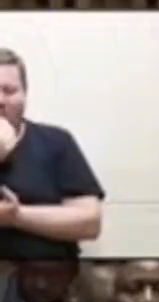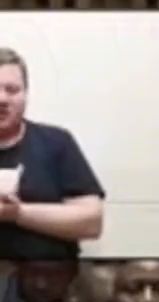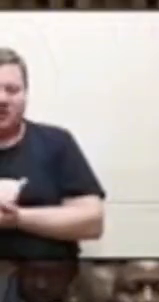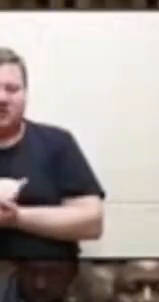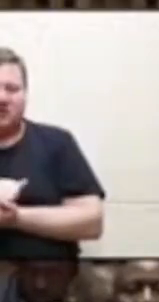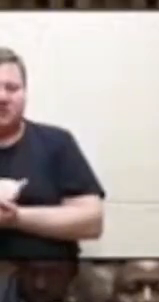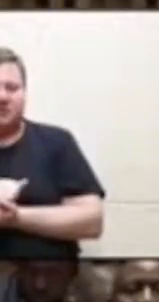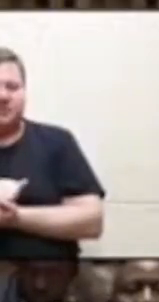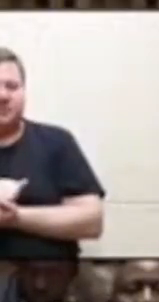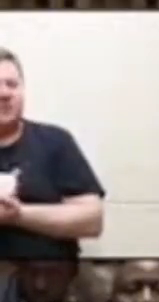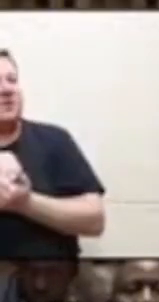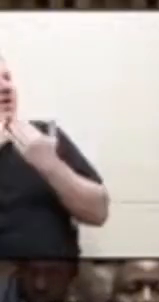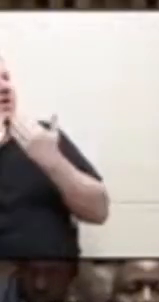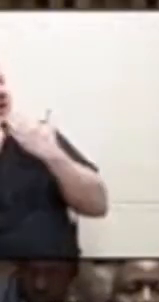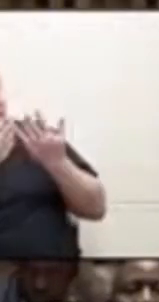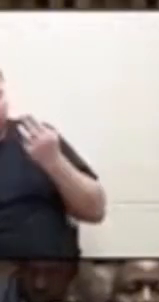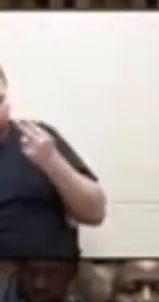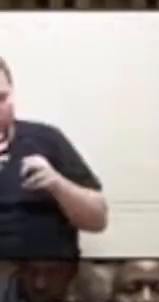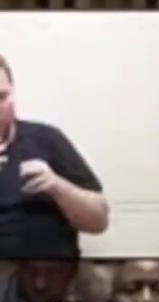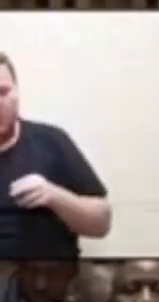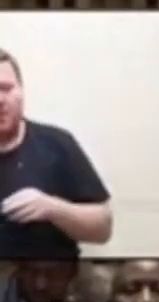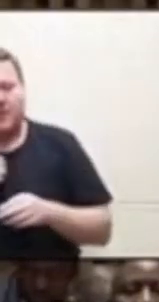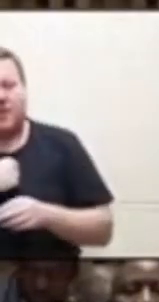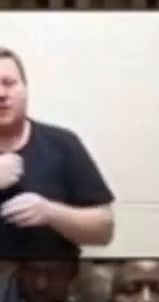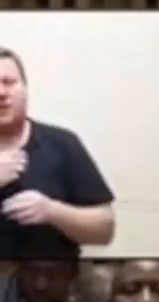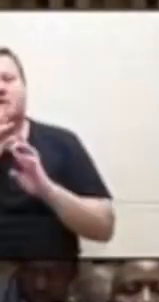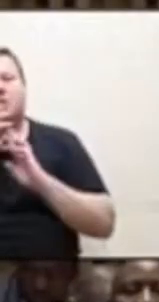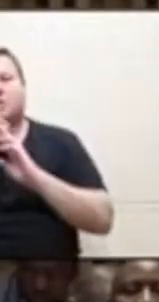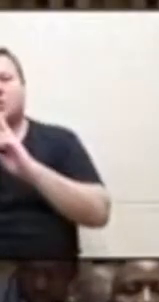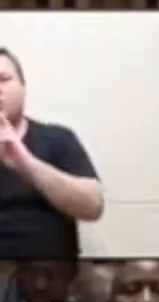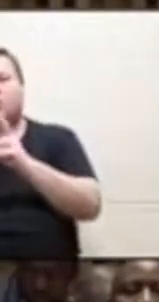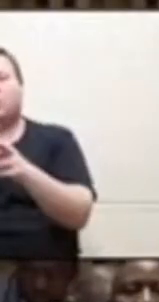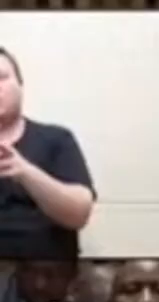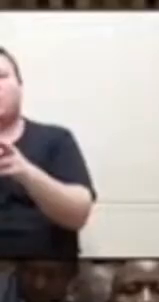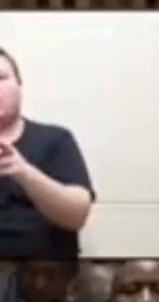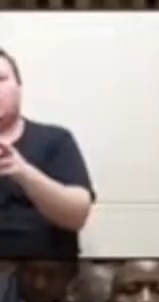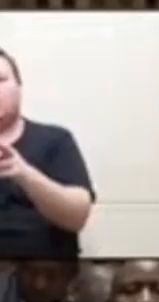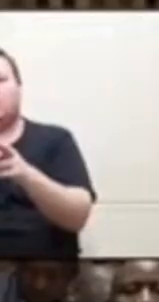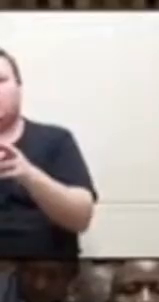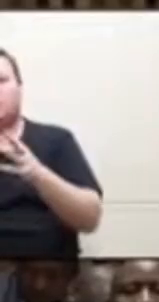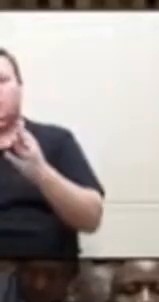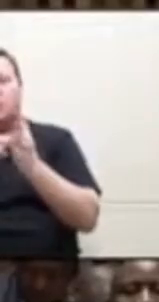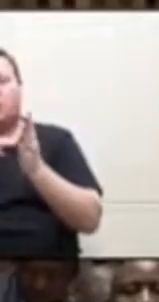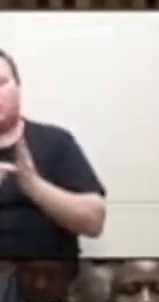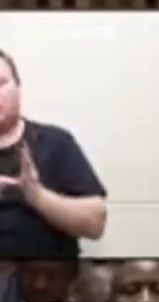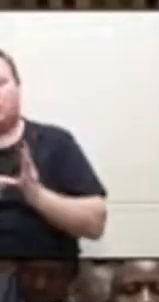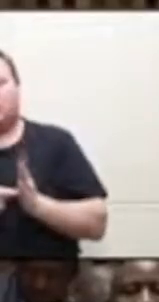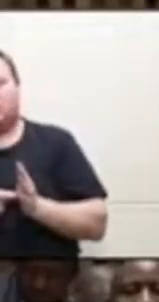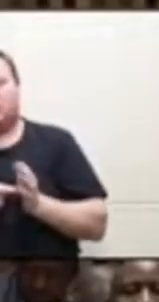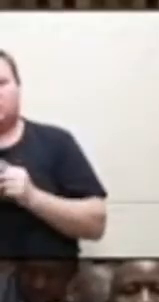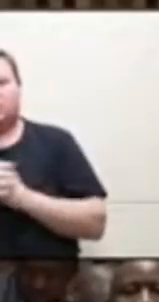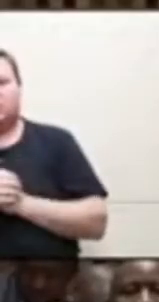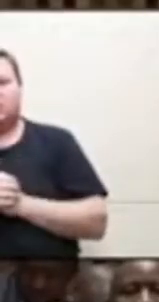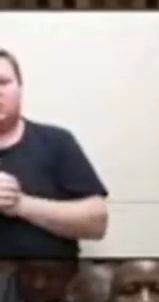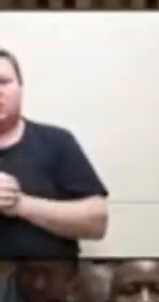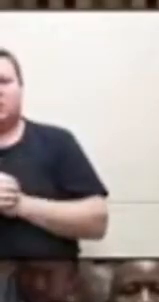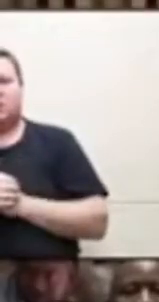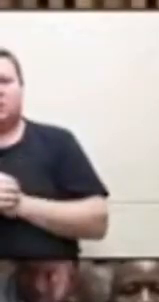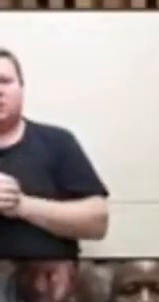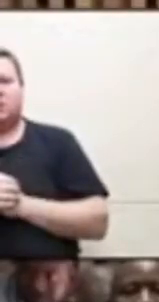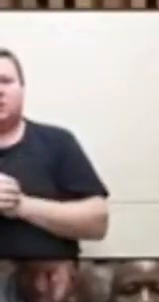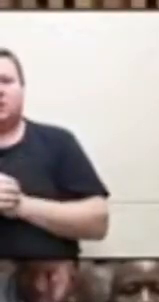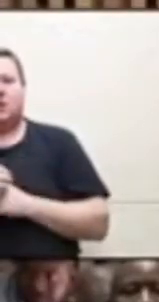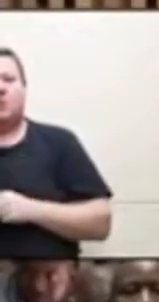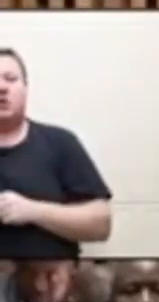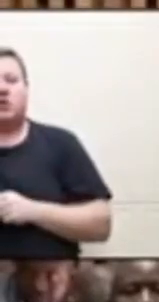Thank you, Honorable Member. I will respond on prohibited awards. Indeed, the municipality confirms